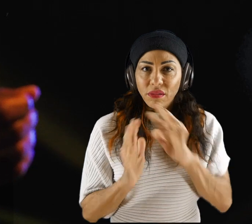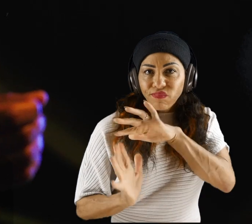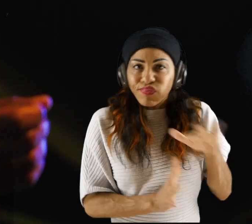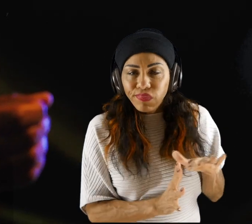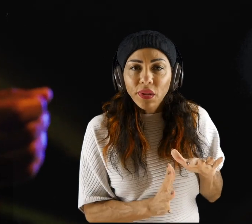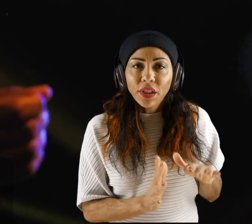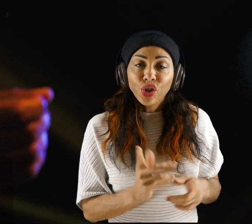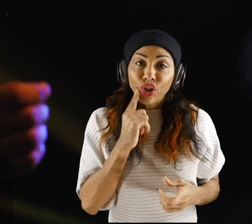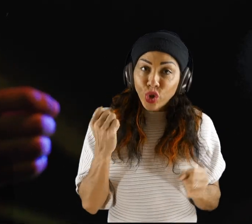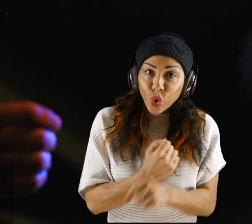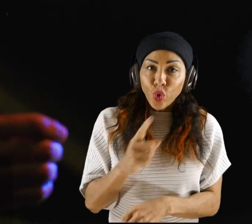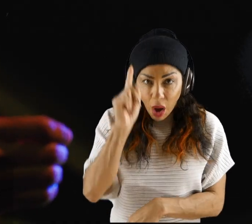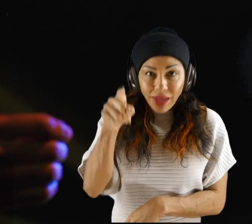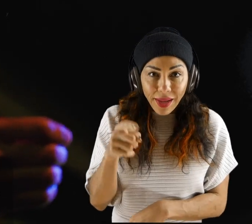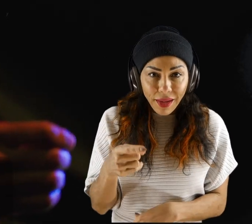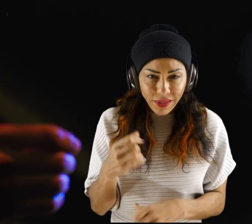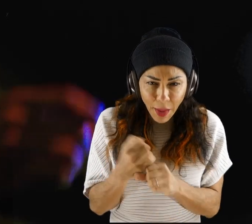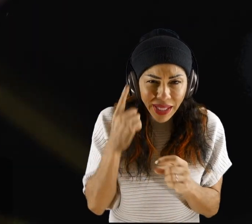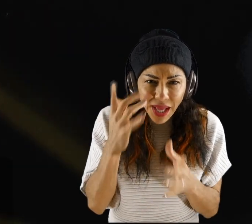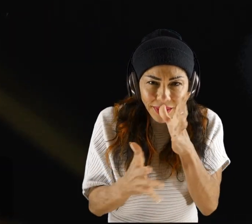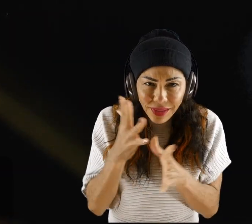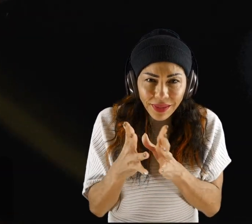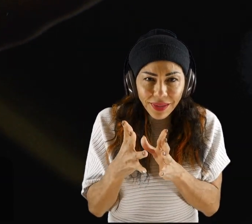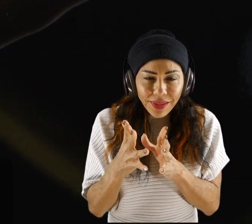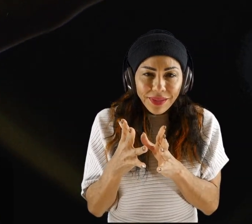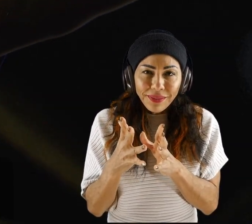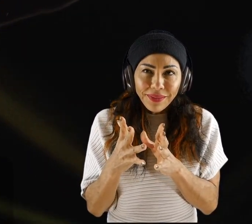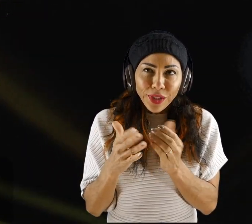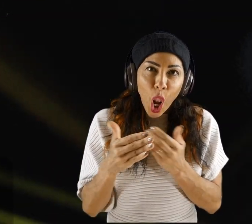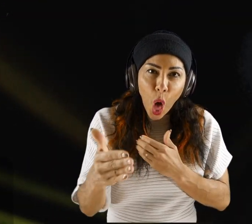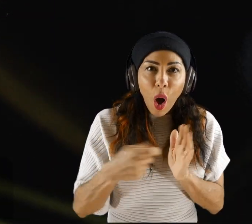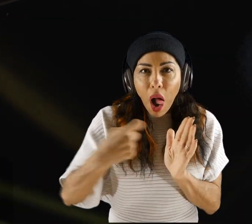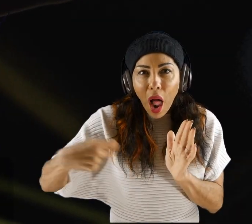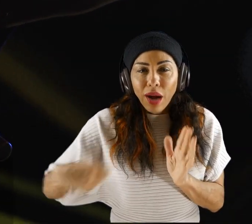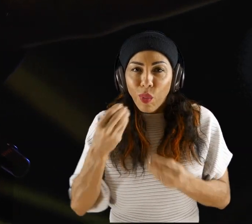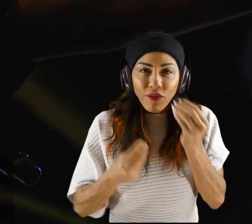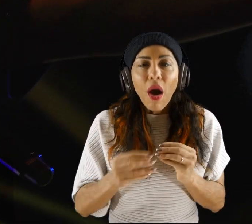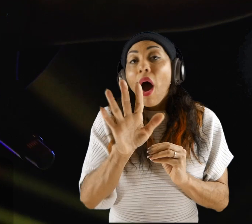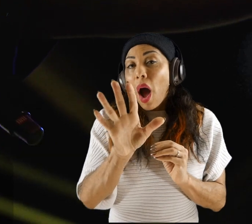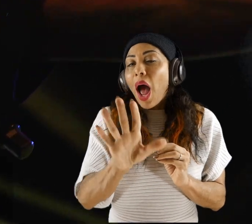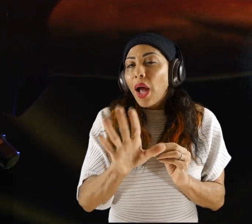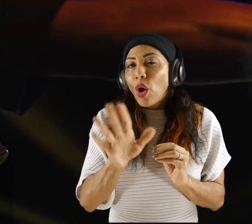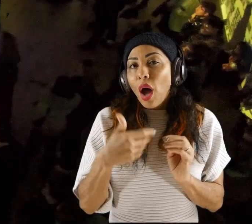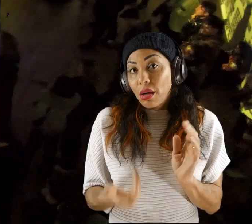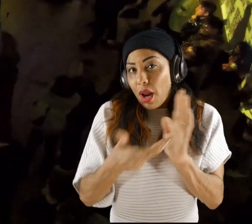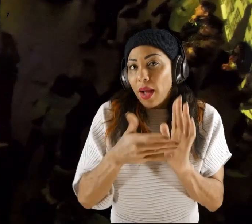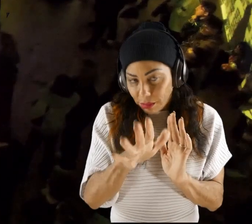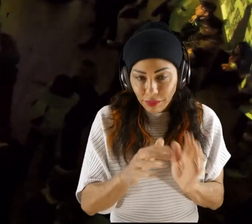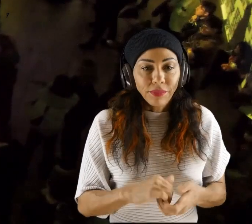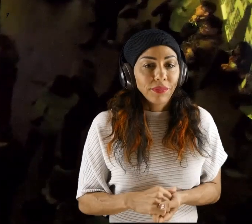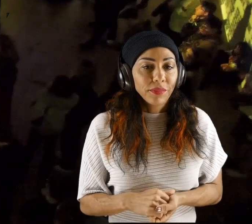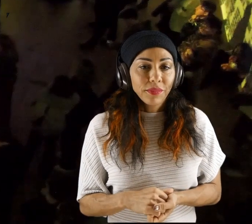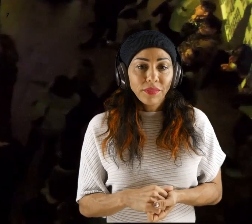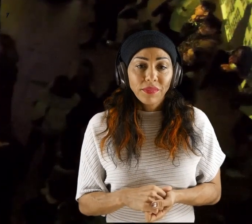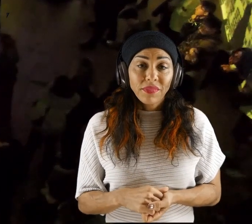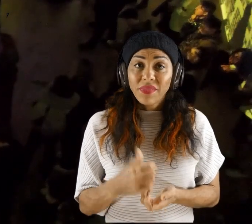version. Does that make sense? Yeah, I think... And maybe, all right, just the caveat is I didn't have